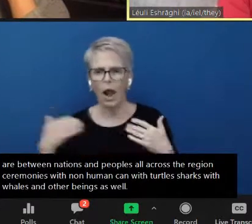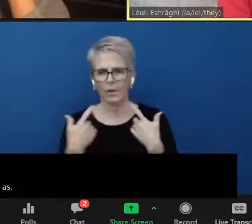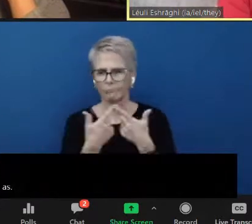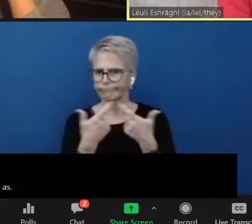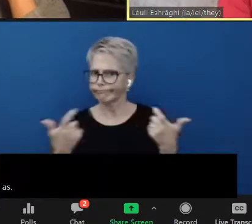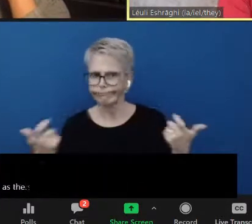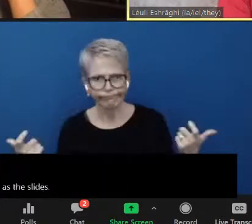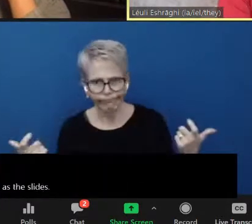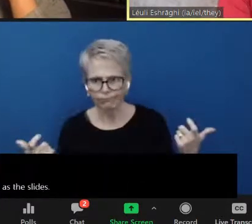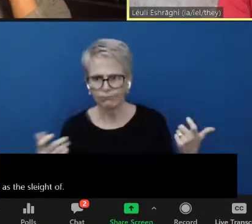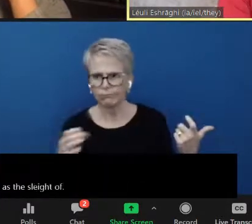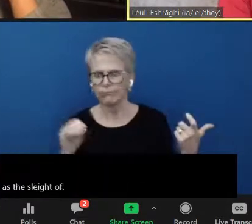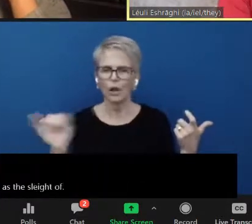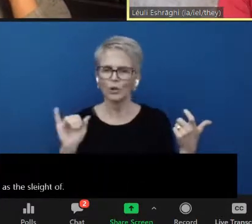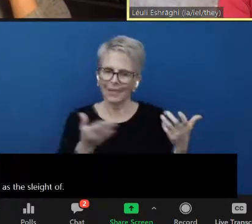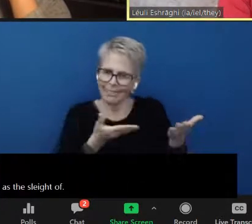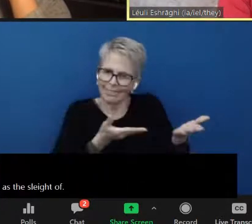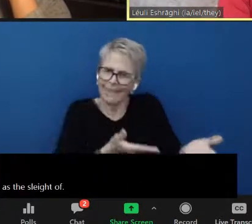as the site